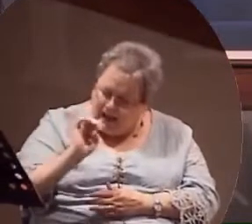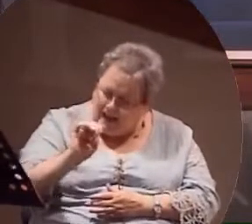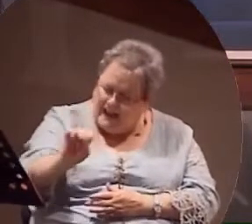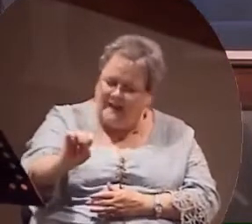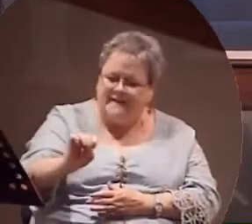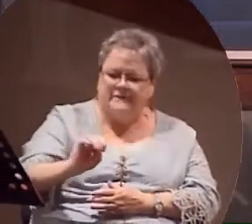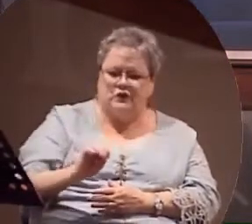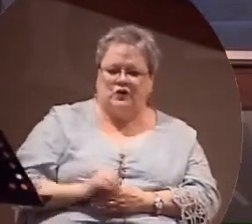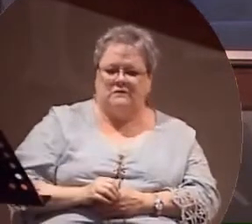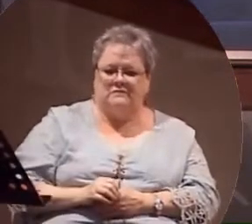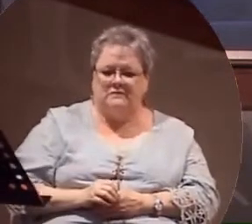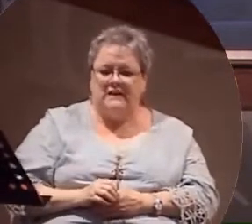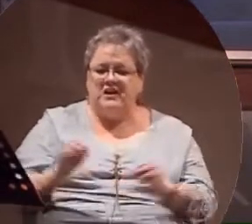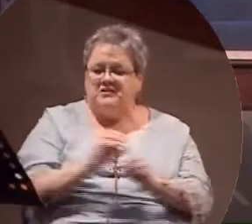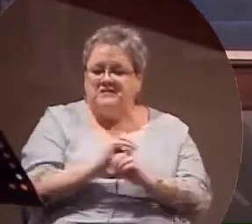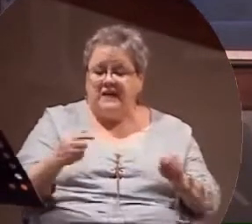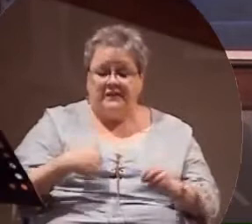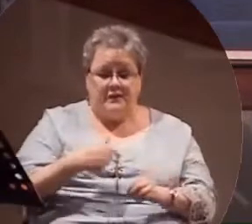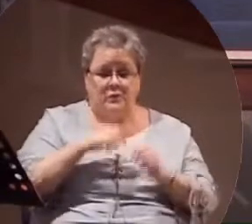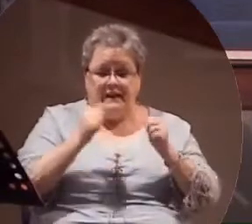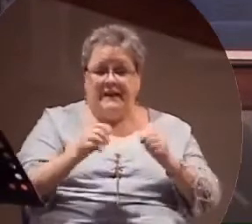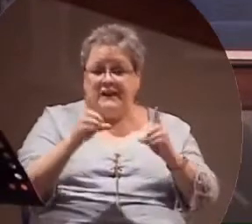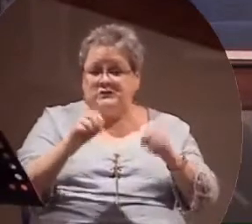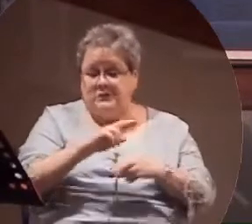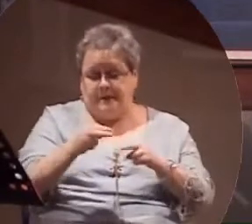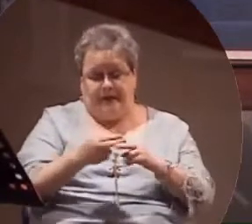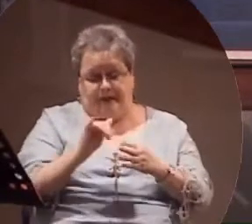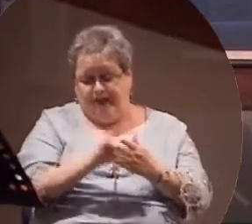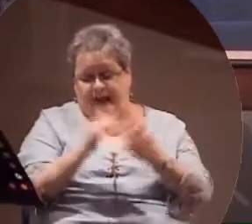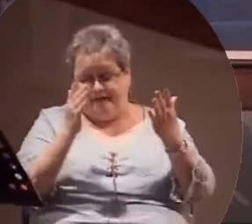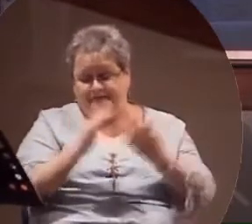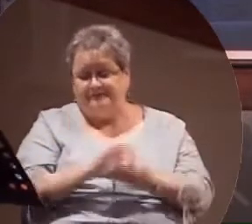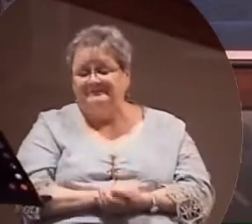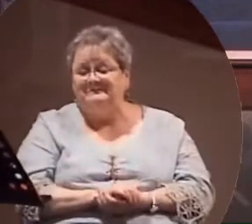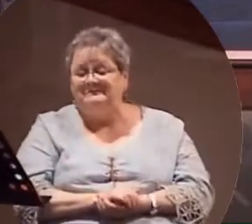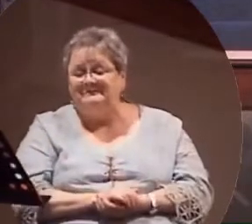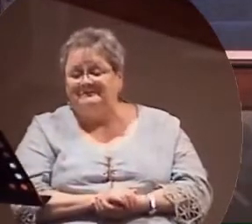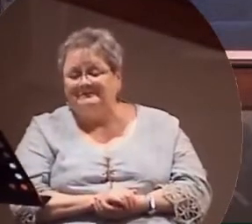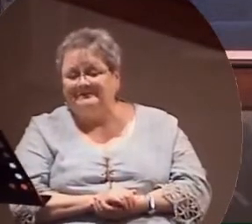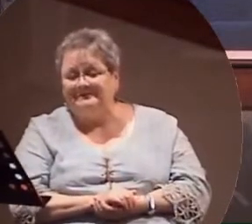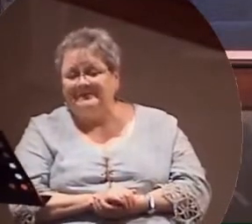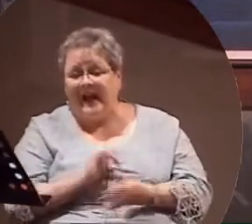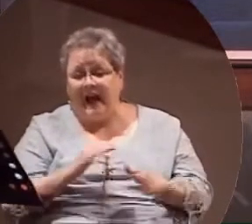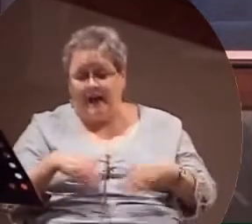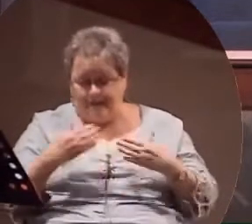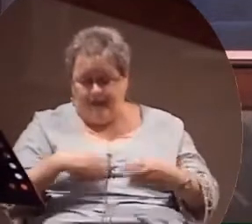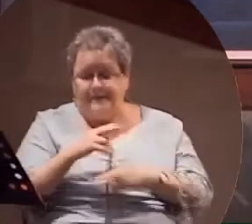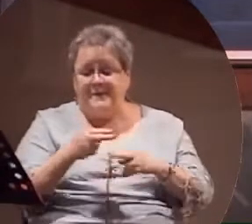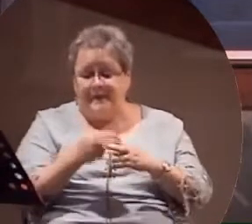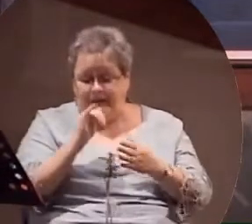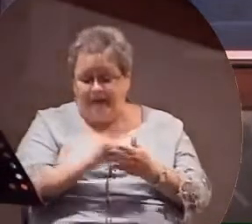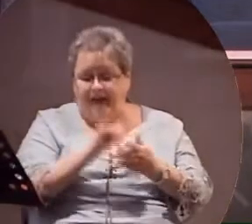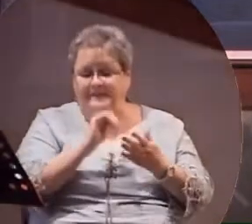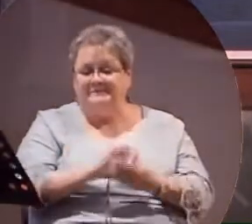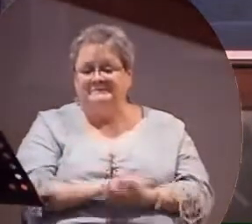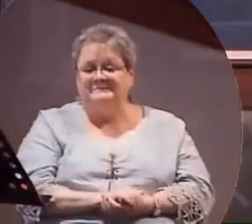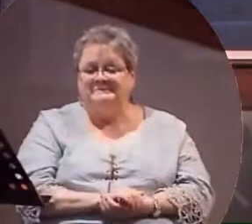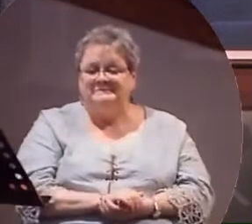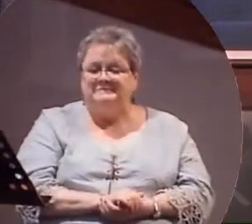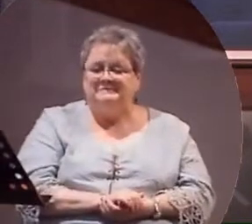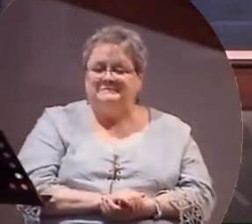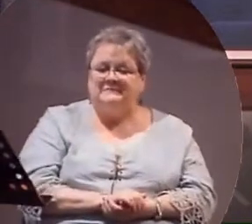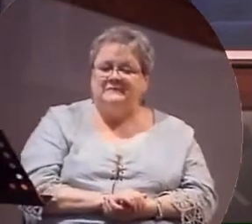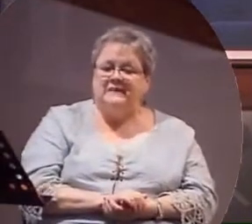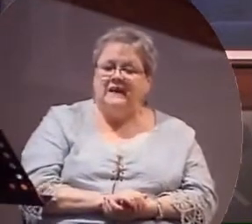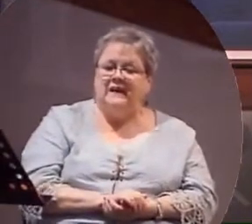3:14. There's nothing we can do about it. Not that I want to. I'm glad I can't lose my salvation. All right, now we're done. So go back.